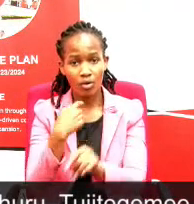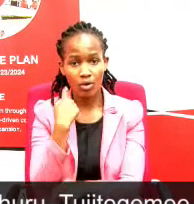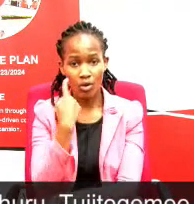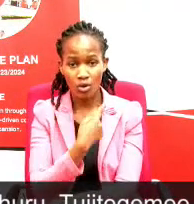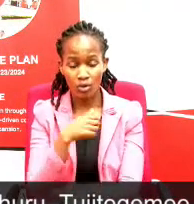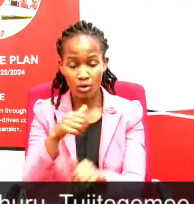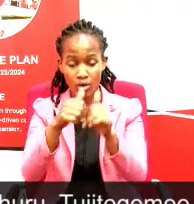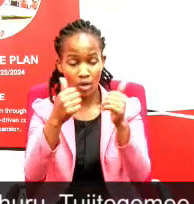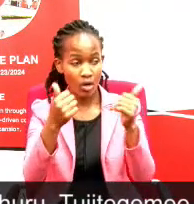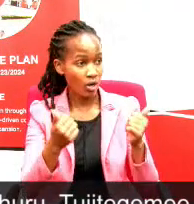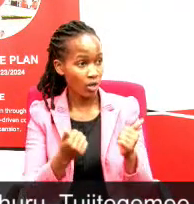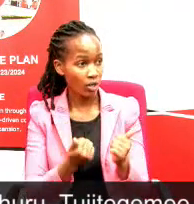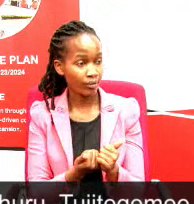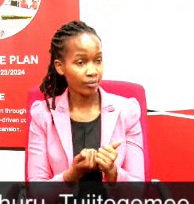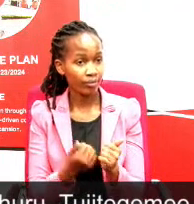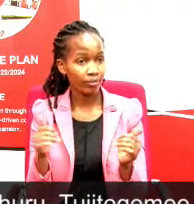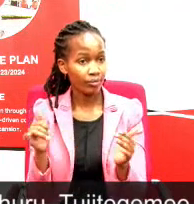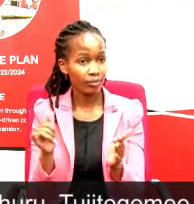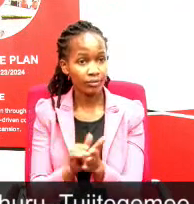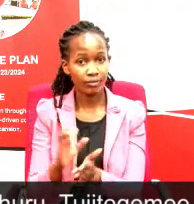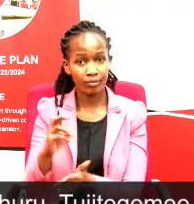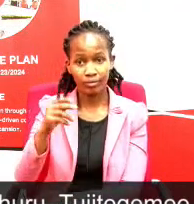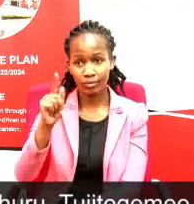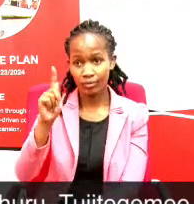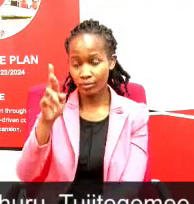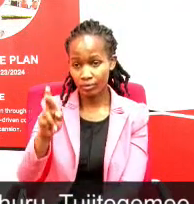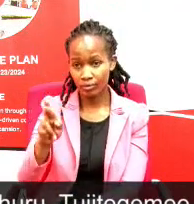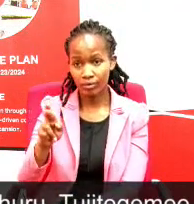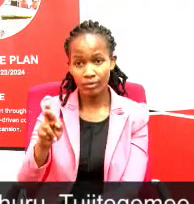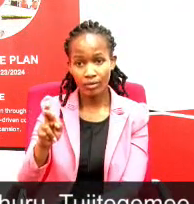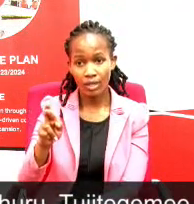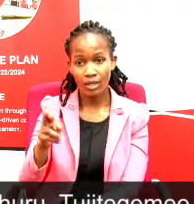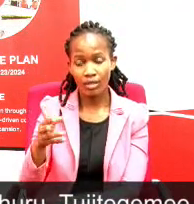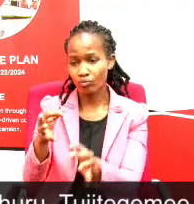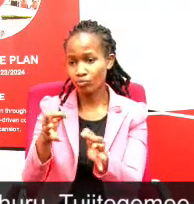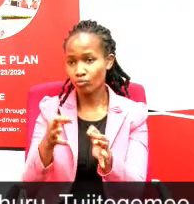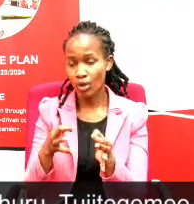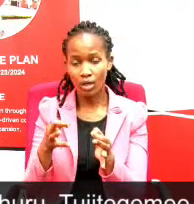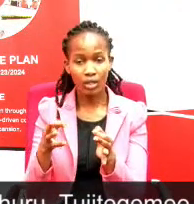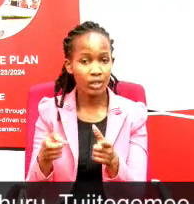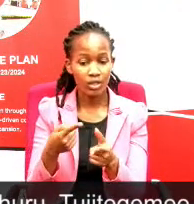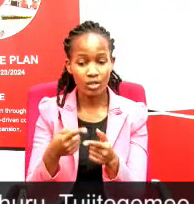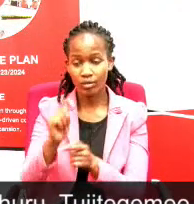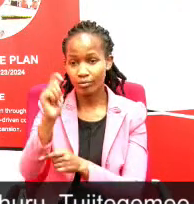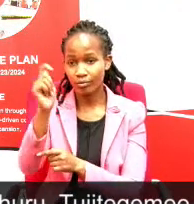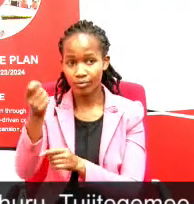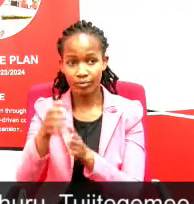the Association of Chartered Certified Accountants of Kenya, led by Mr. Geoffrey